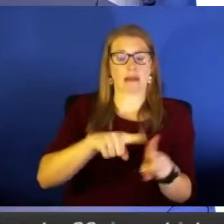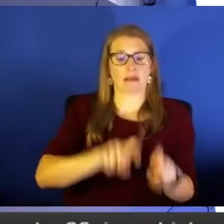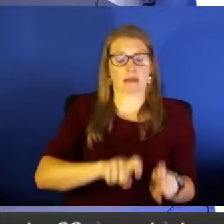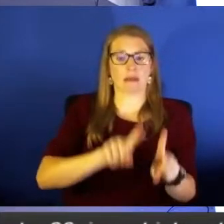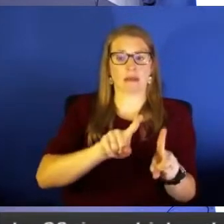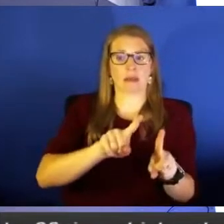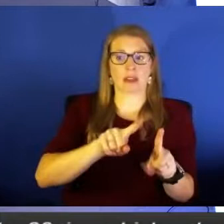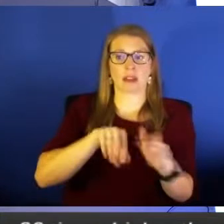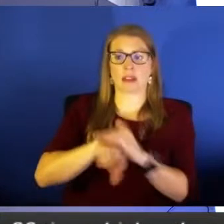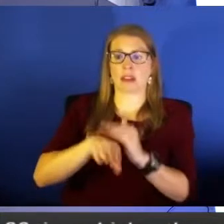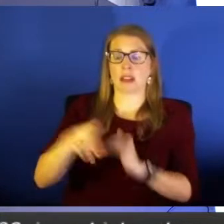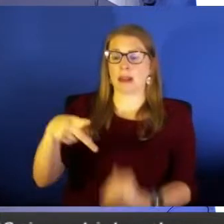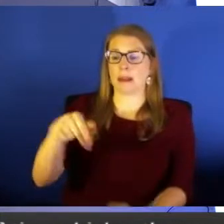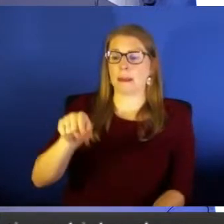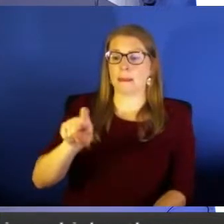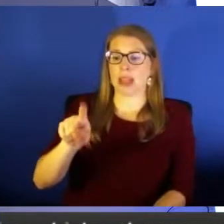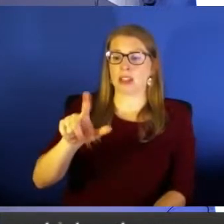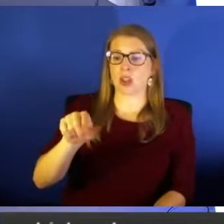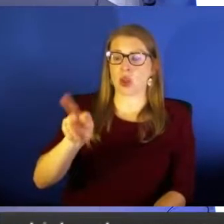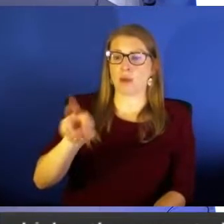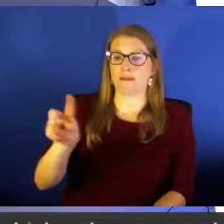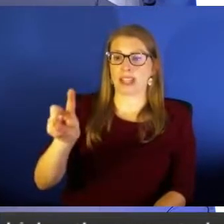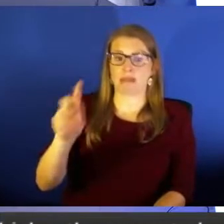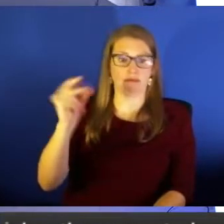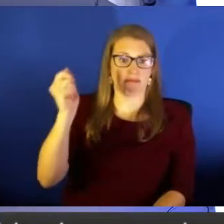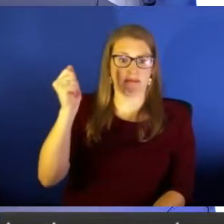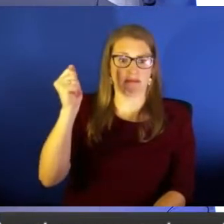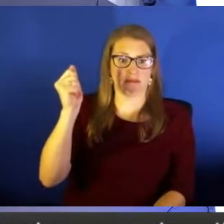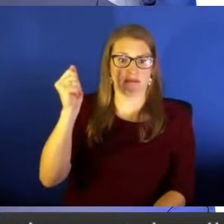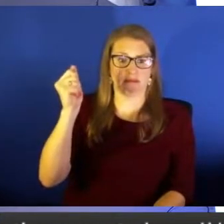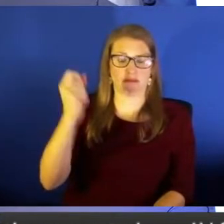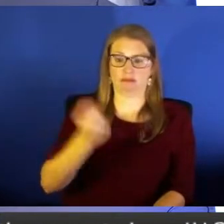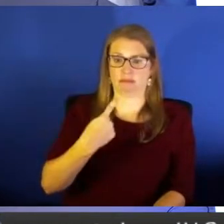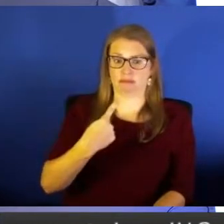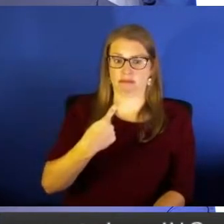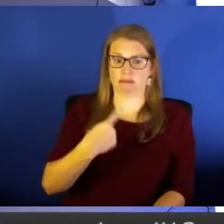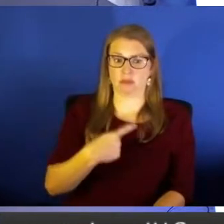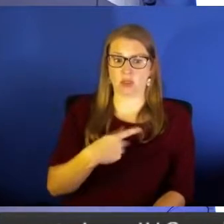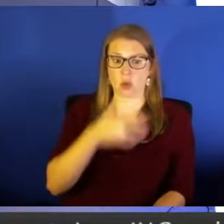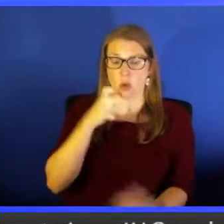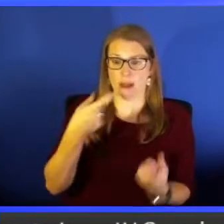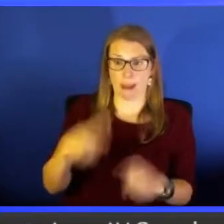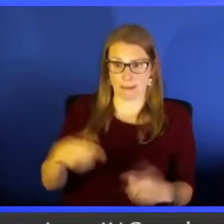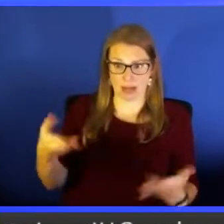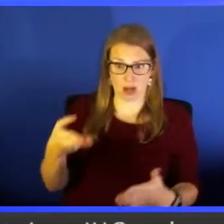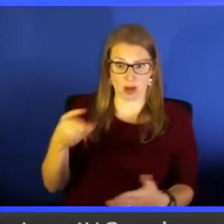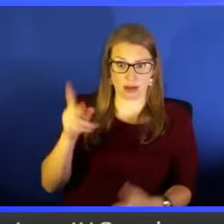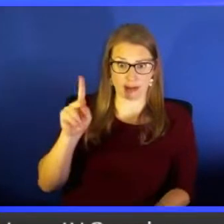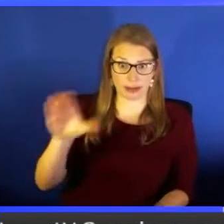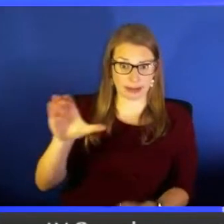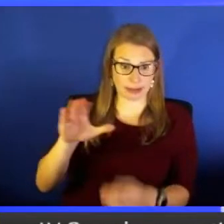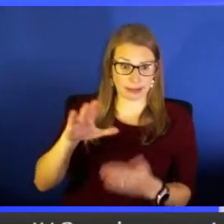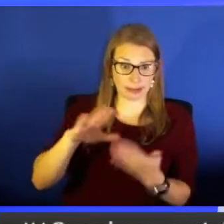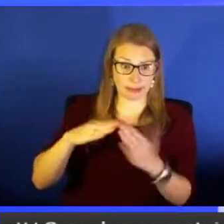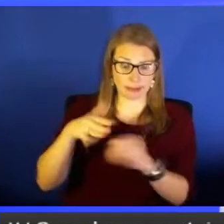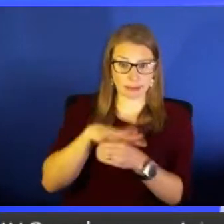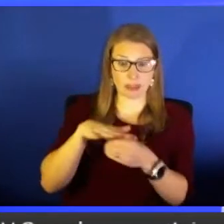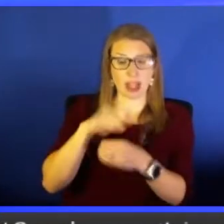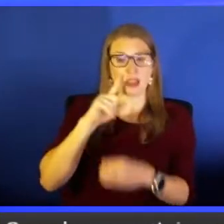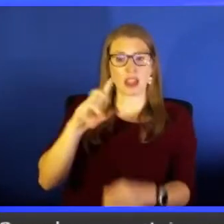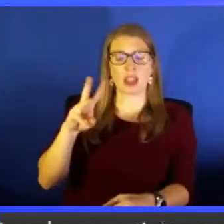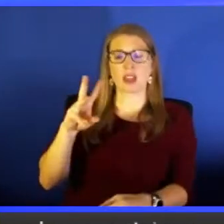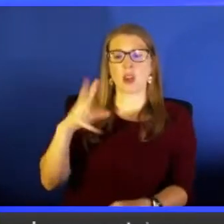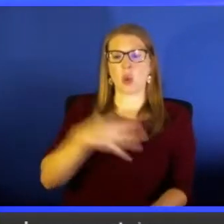like Paxlovid. So the question for you is, are we going to see something like that here in the metro? Hopefully. I think the White House announced more of a